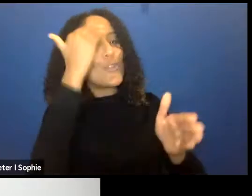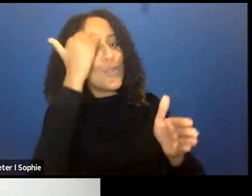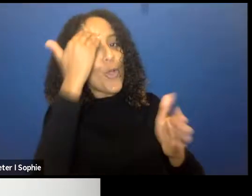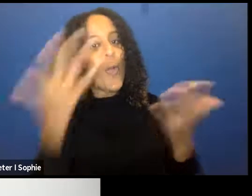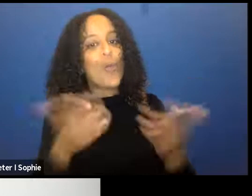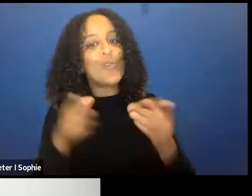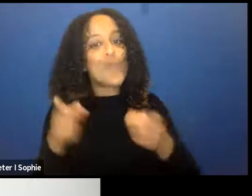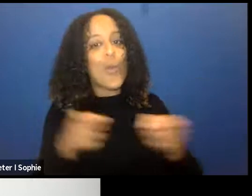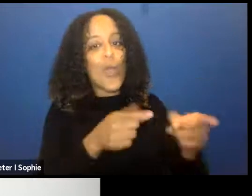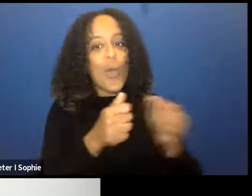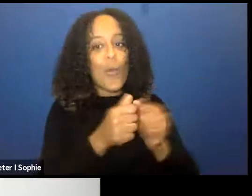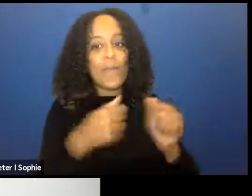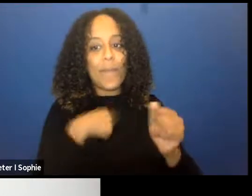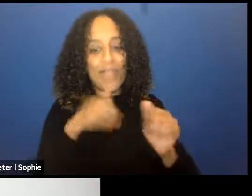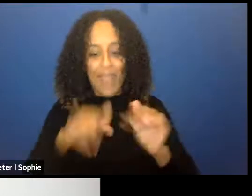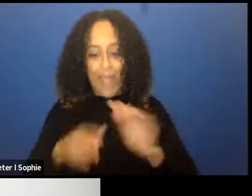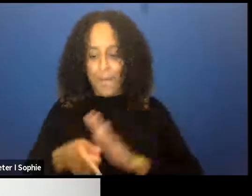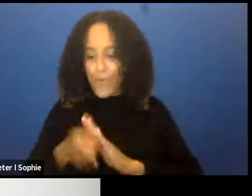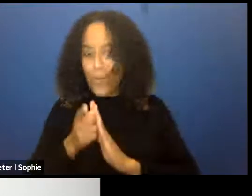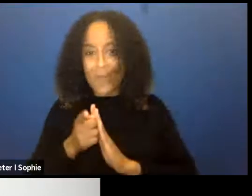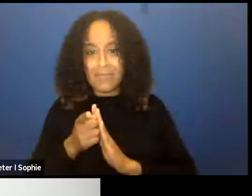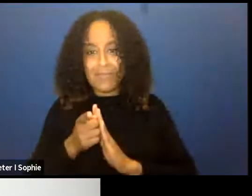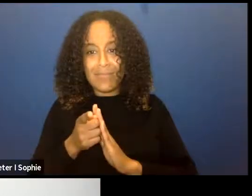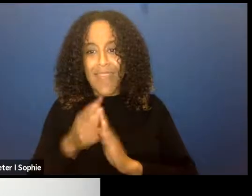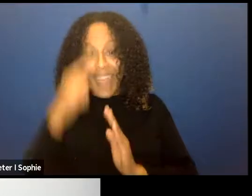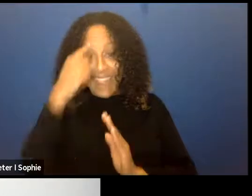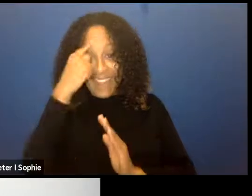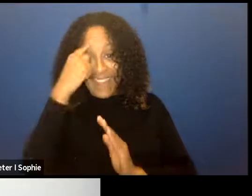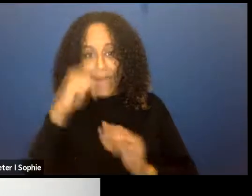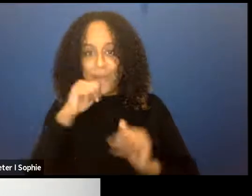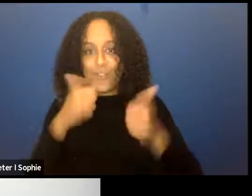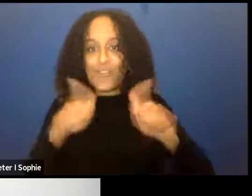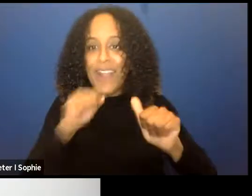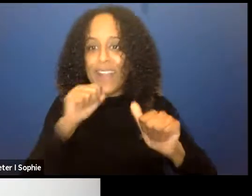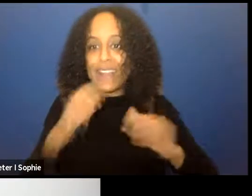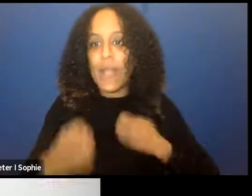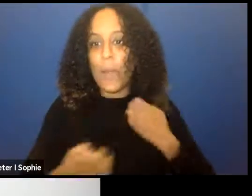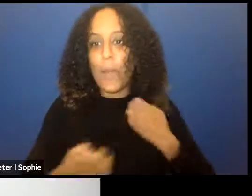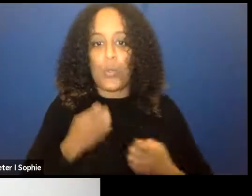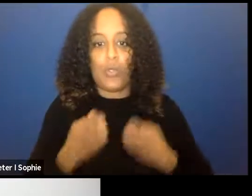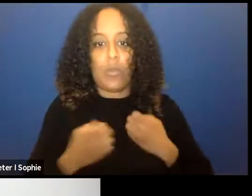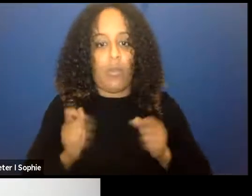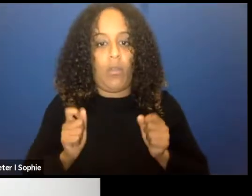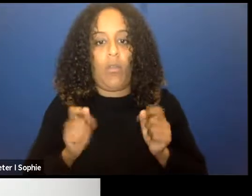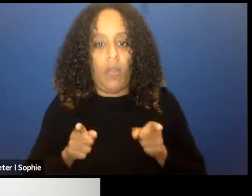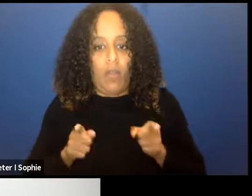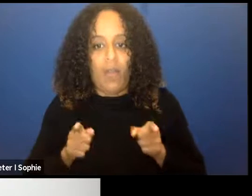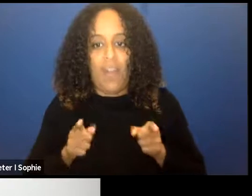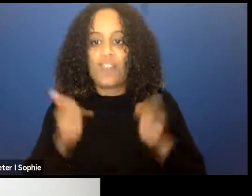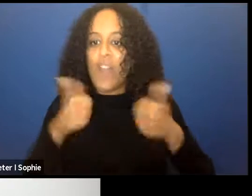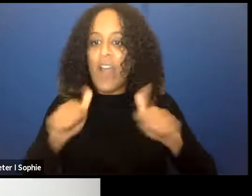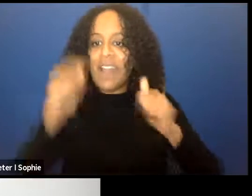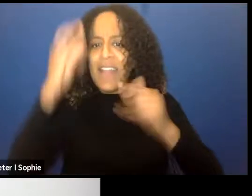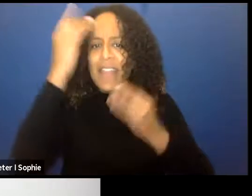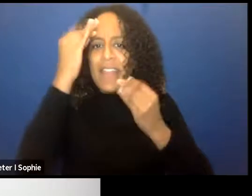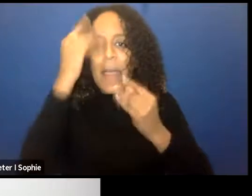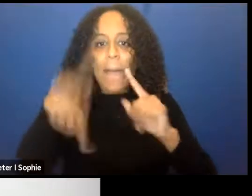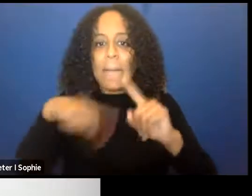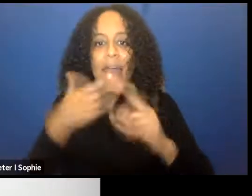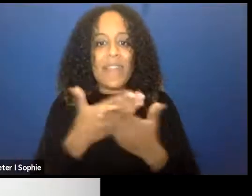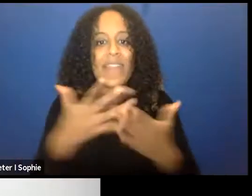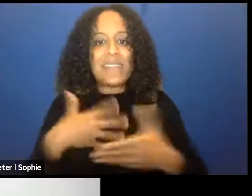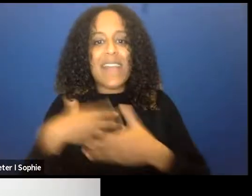with me in that moment. And I think, and I'm going to try to not get emotional, but I think about things that happen outside of